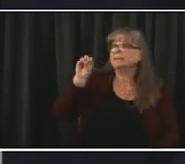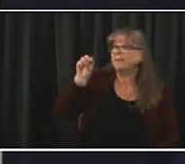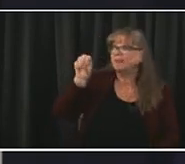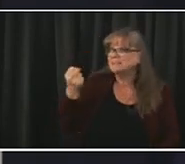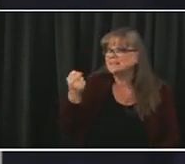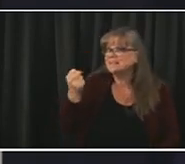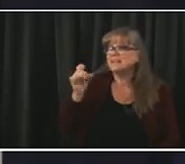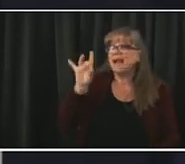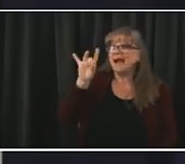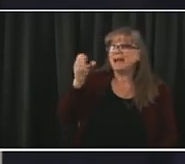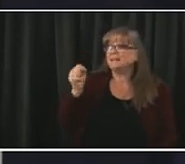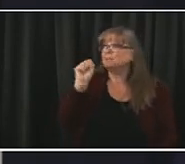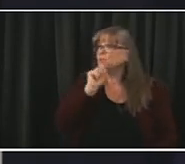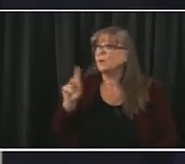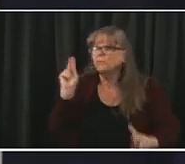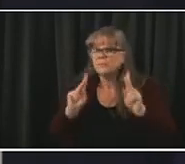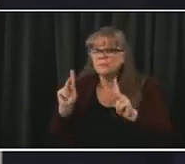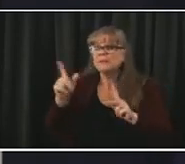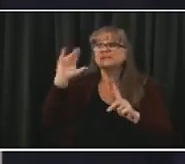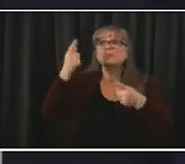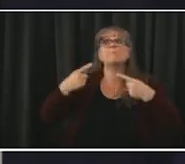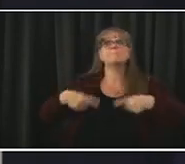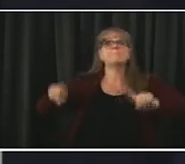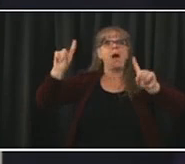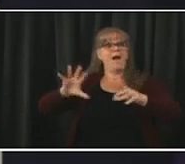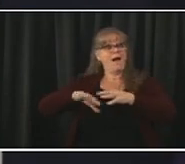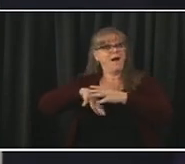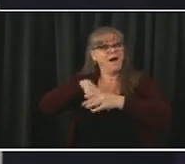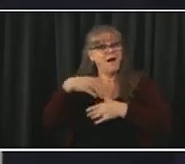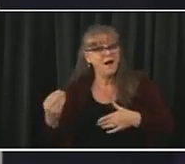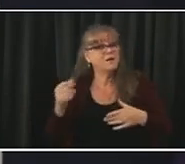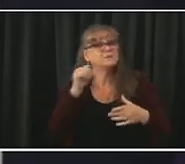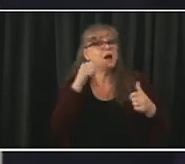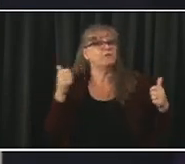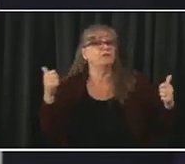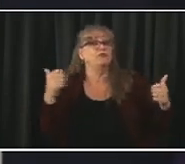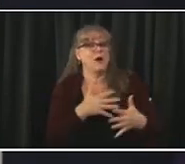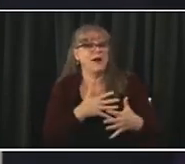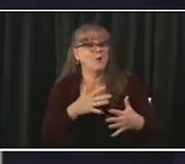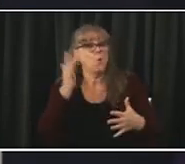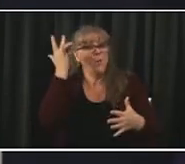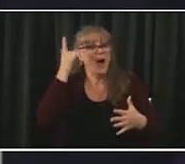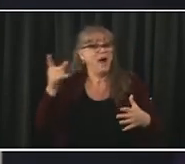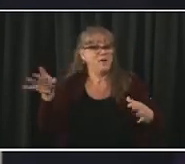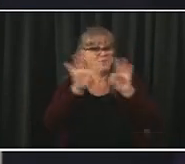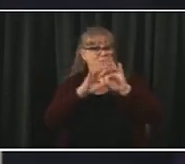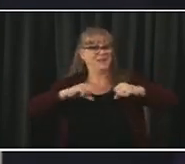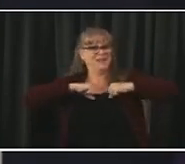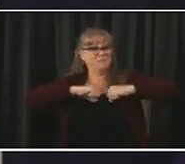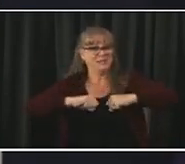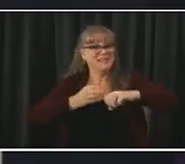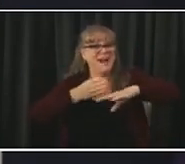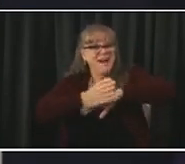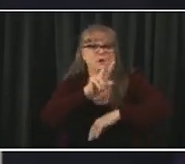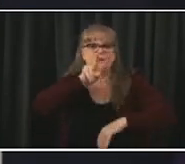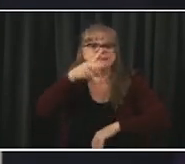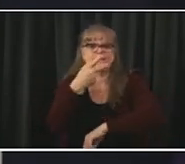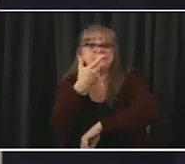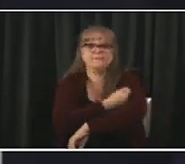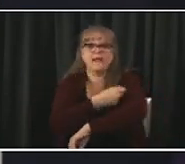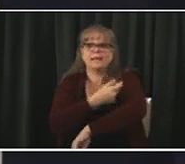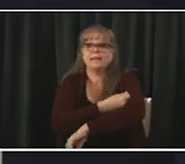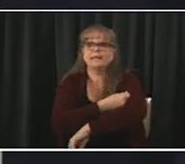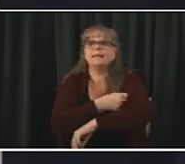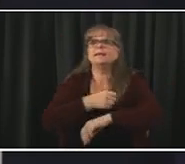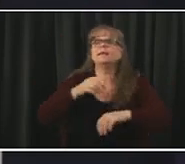hold, 2 weeks after the second dose. But it is not over yet. So wear a mask. Avoid social gatherings with